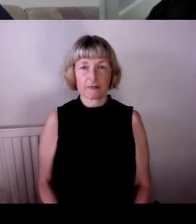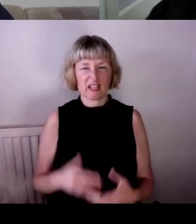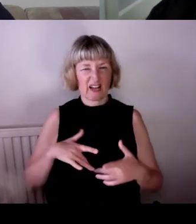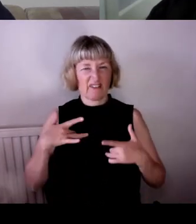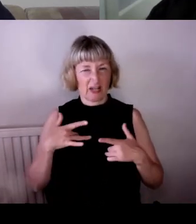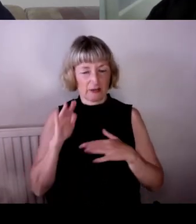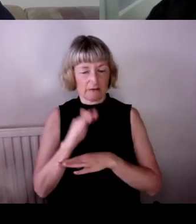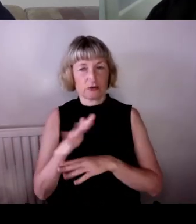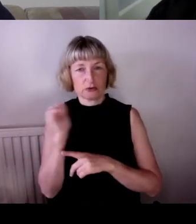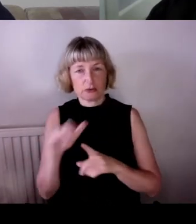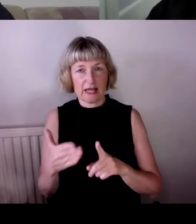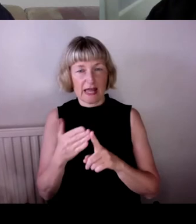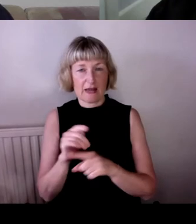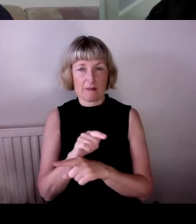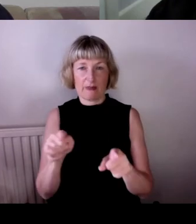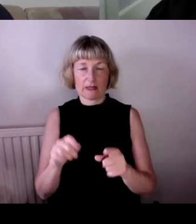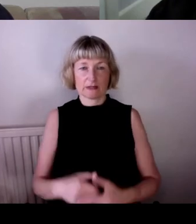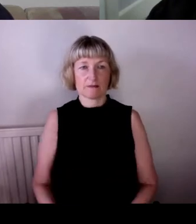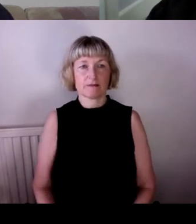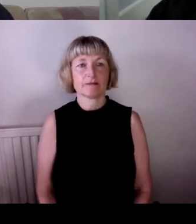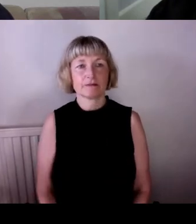do. Because I think we've got